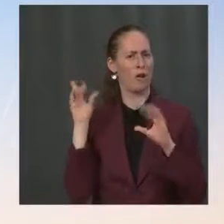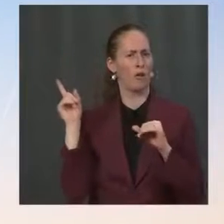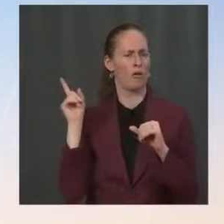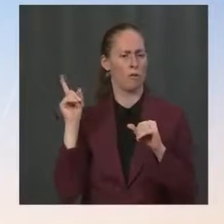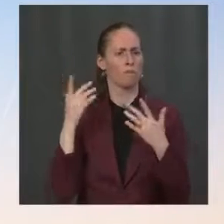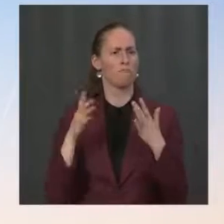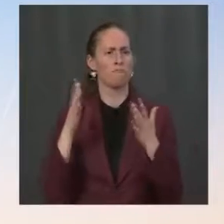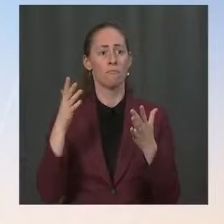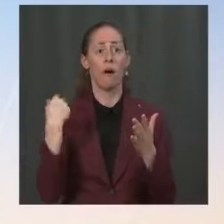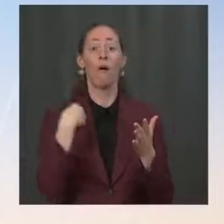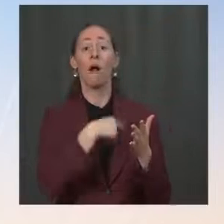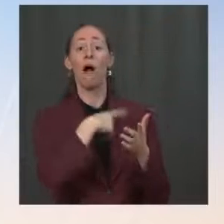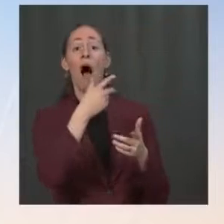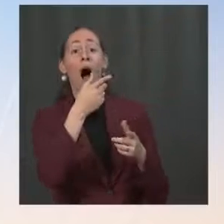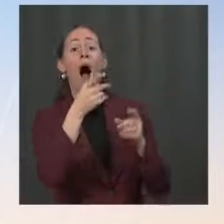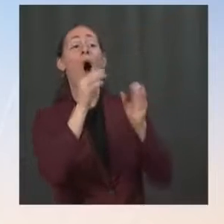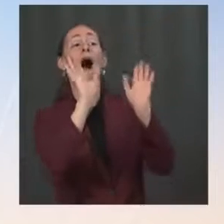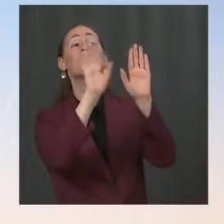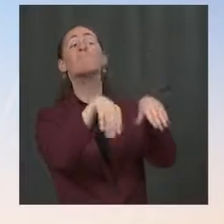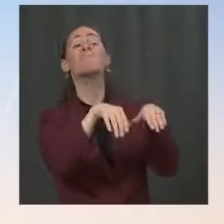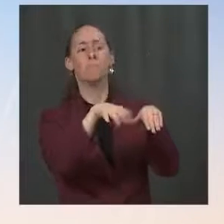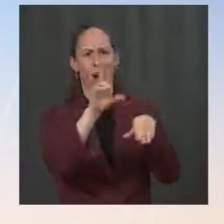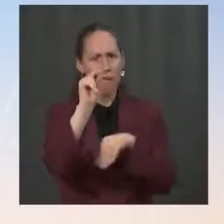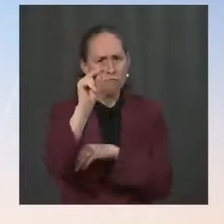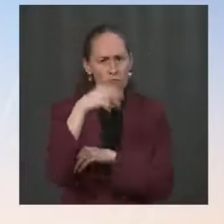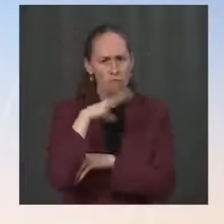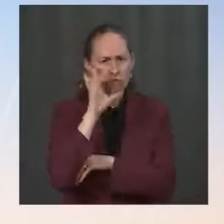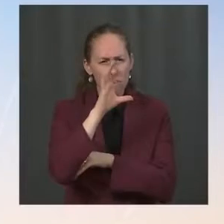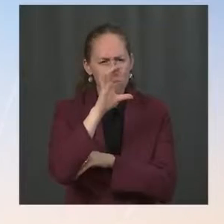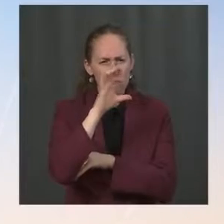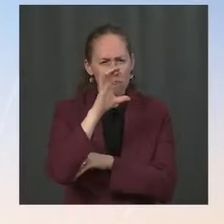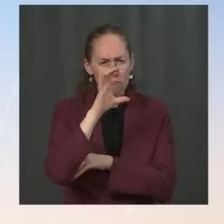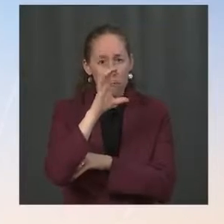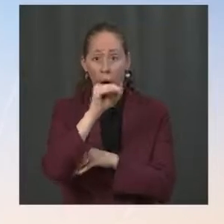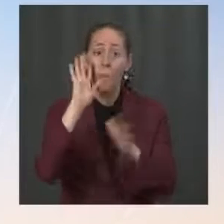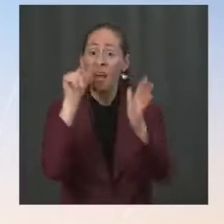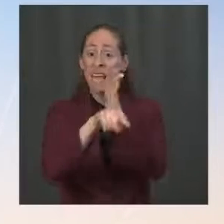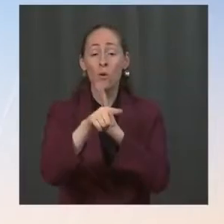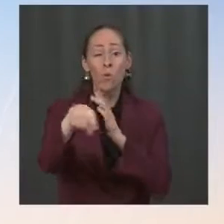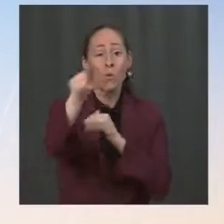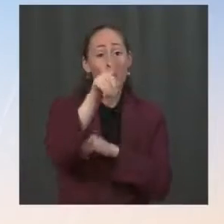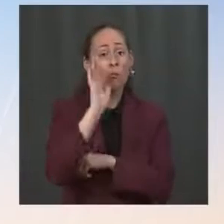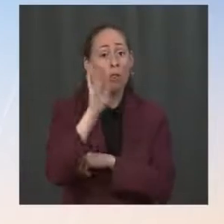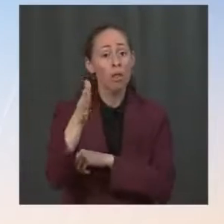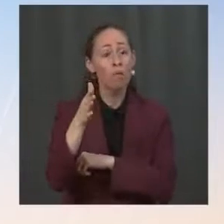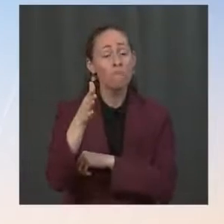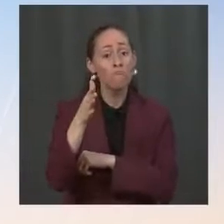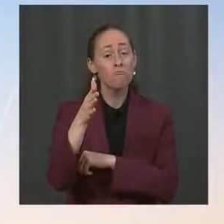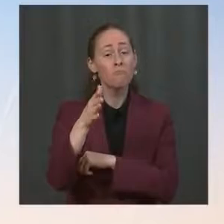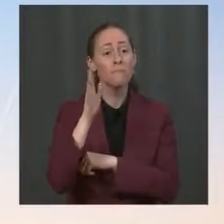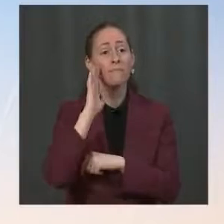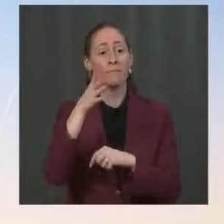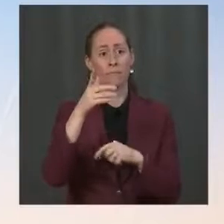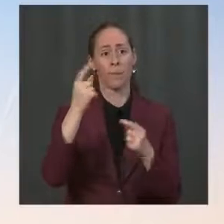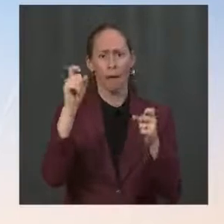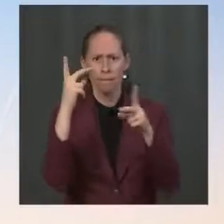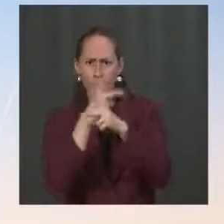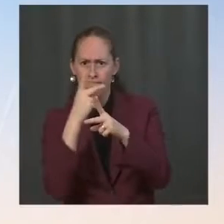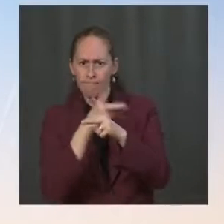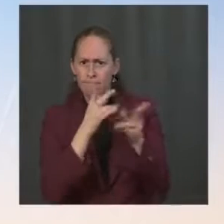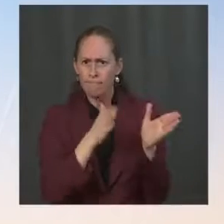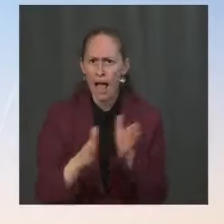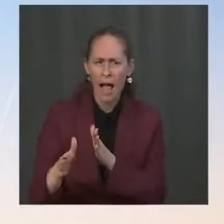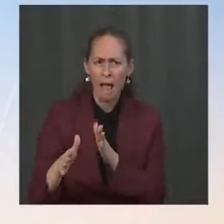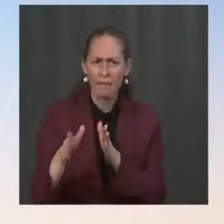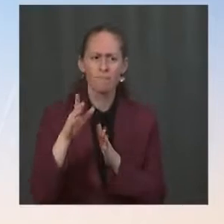we will not forget, and we will hunt down these terrorists and kill them wherever they are. He's asked them to draw up plans. Whatever they need for those plans, he is